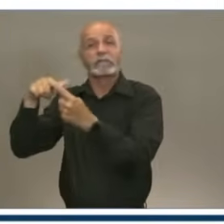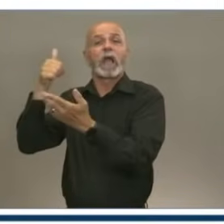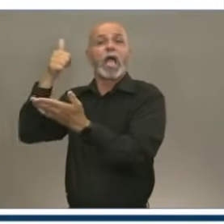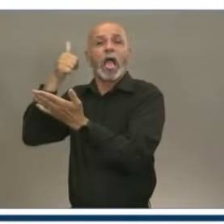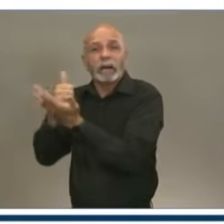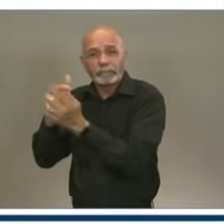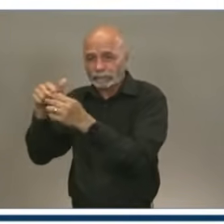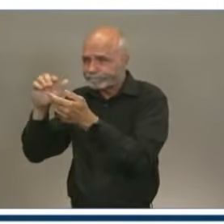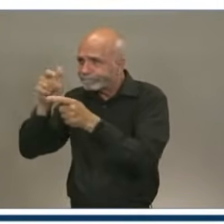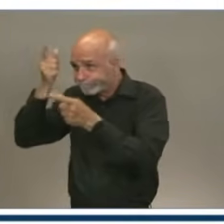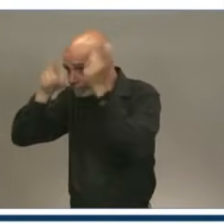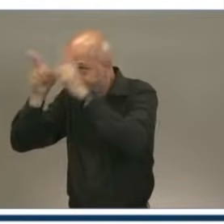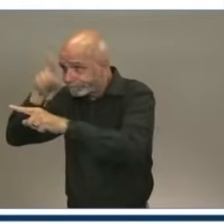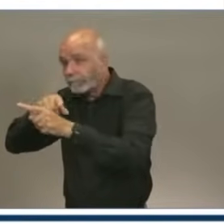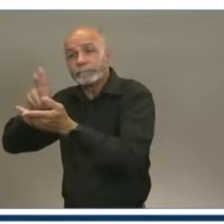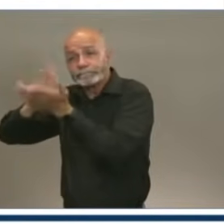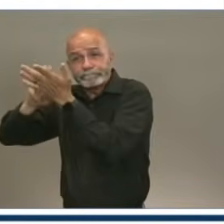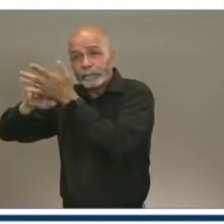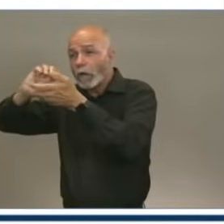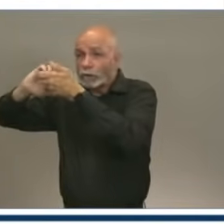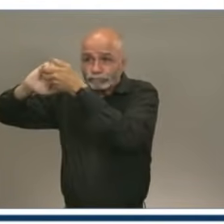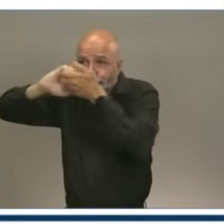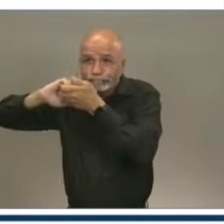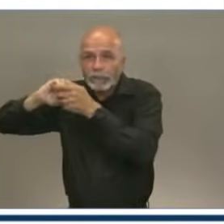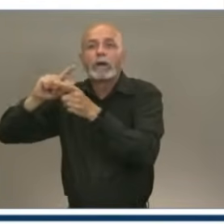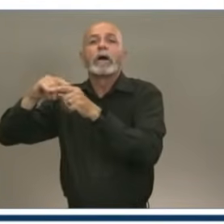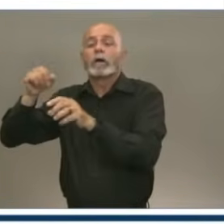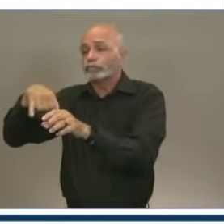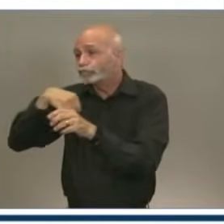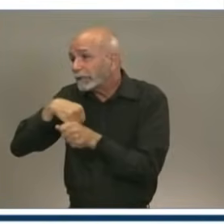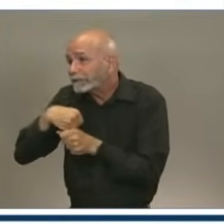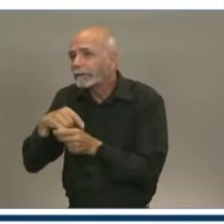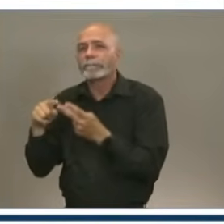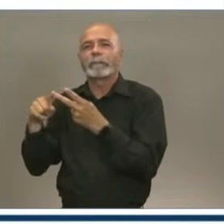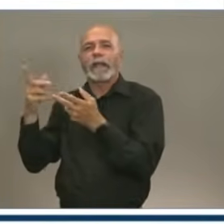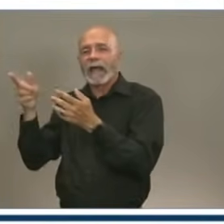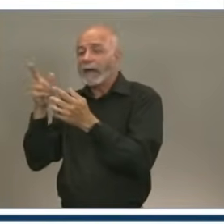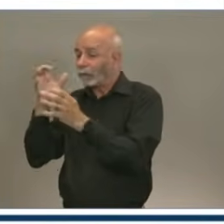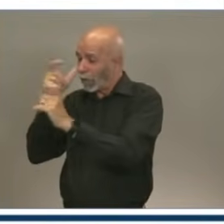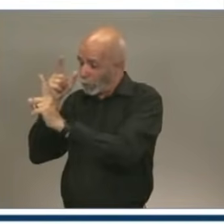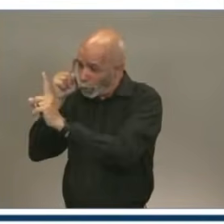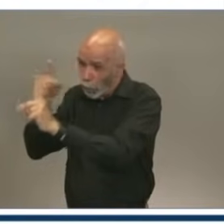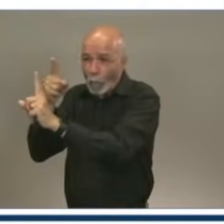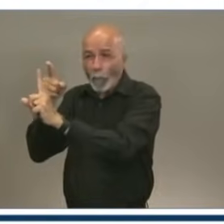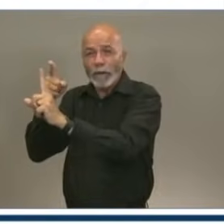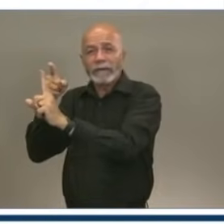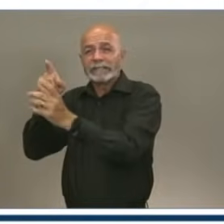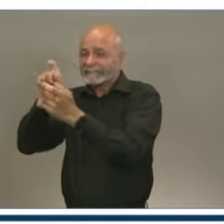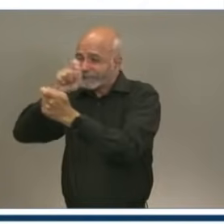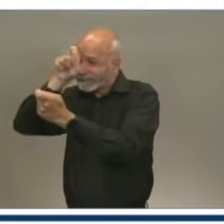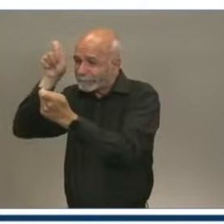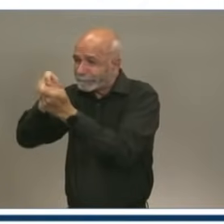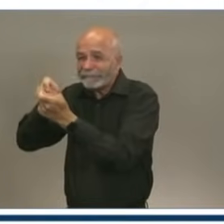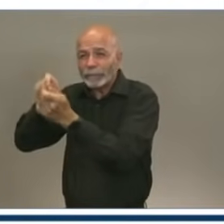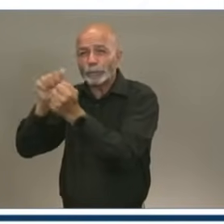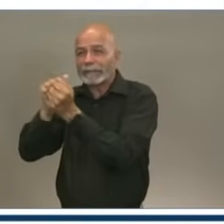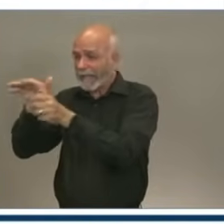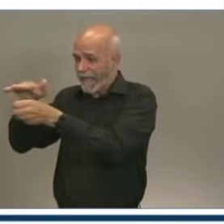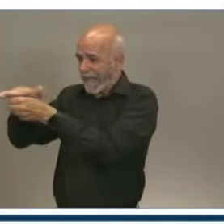community media, the local pharmacy clinic, and really targeting very kind of really